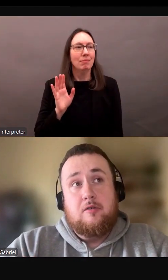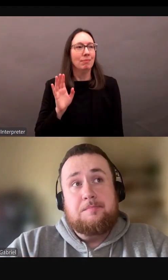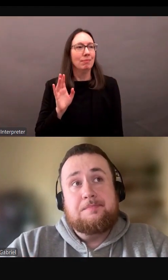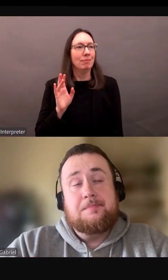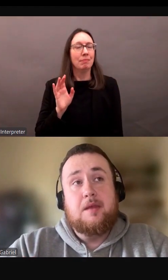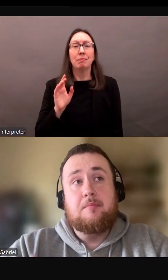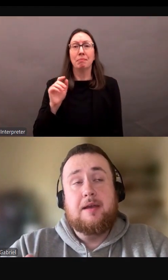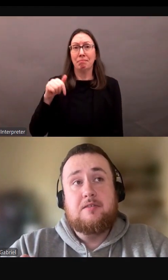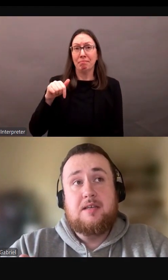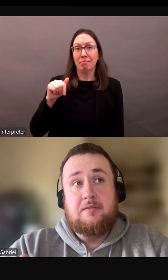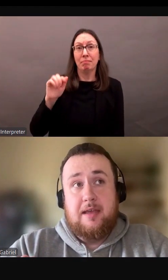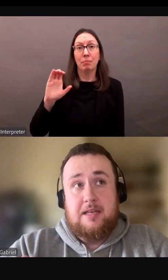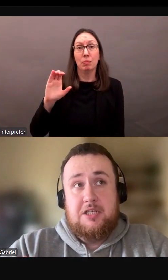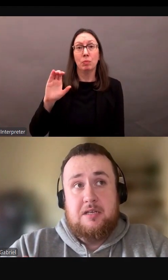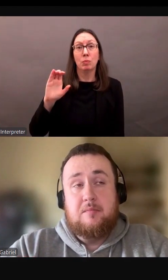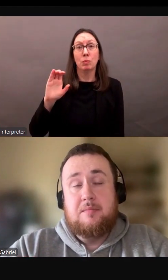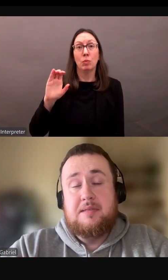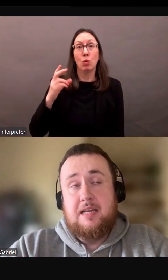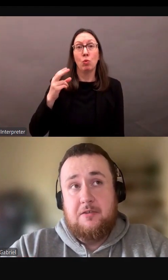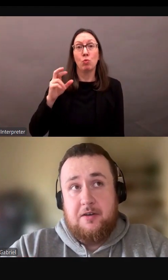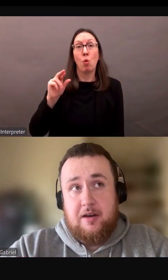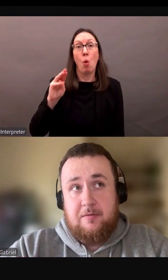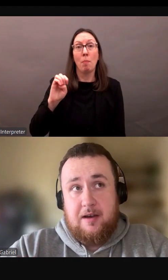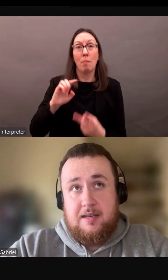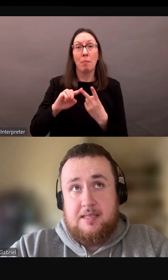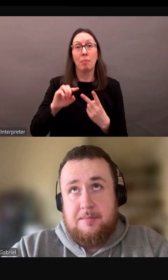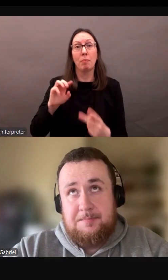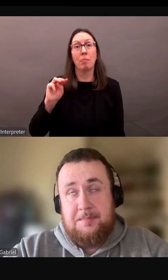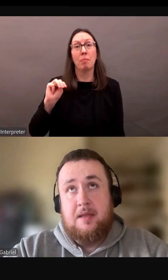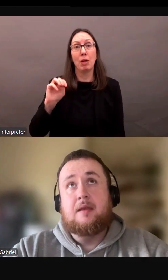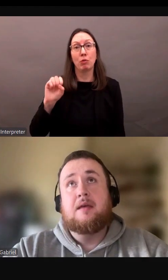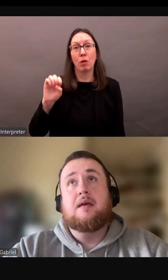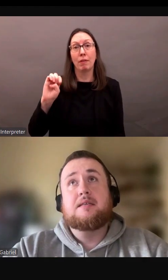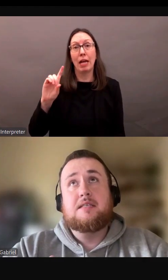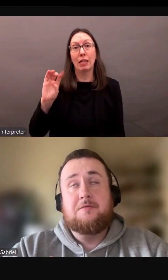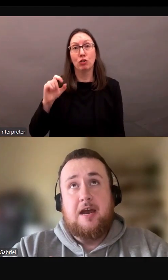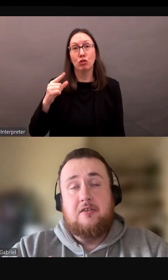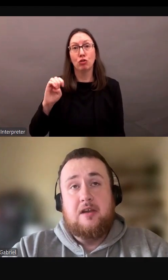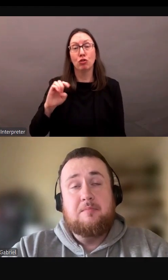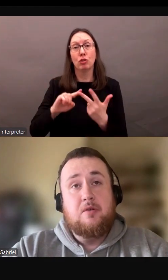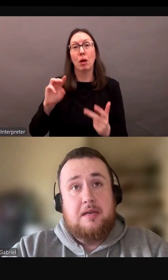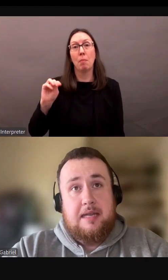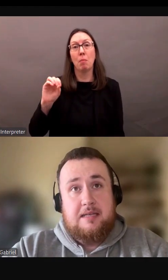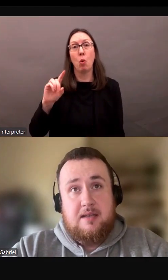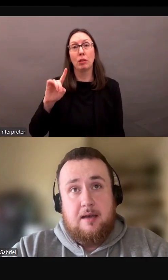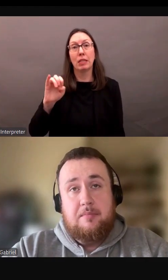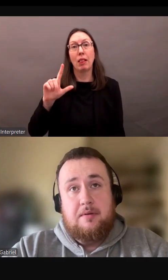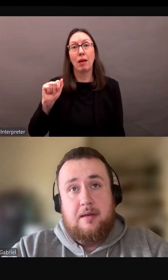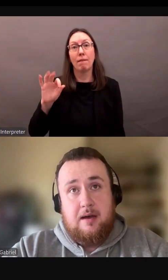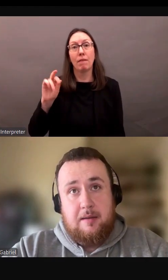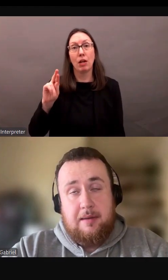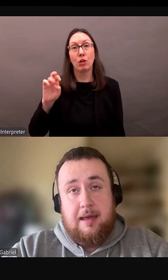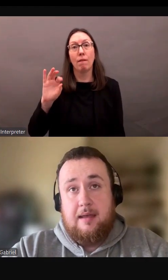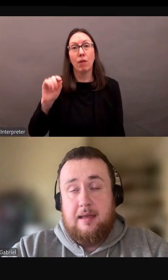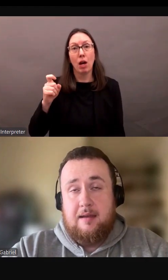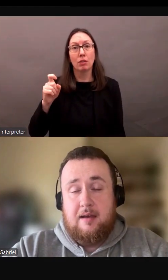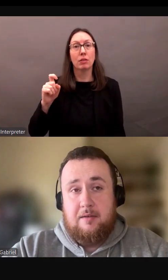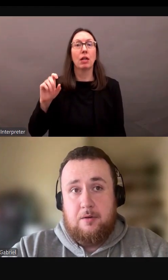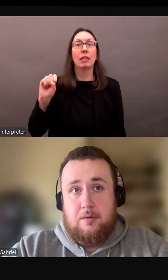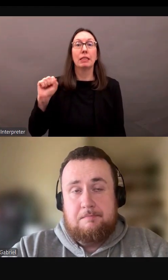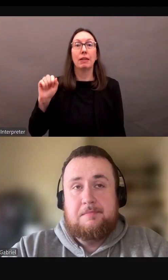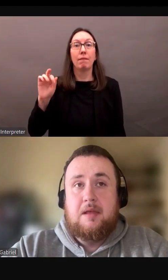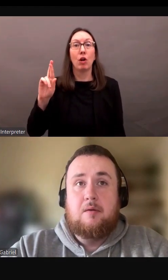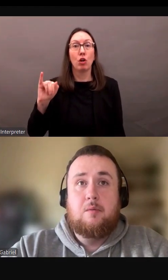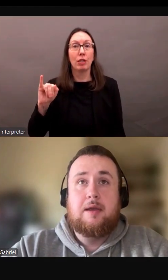Chrome, Microsoft Edge, Mozilla Firefox, Safari, both on desktop, iPad, and